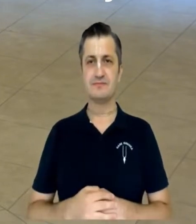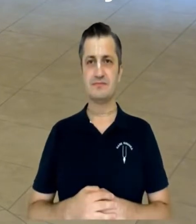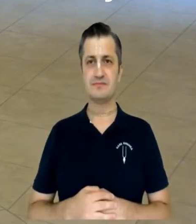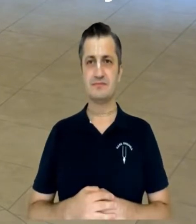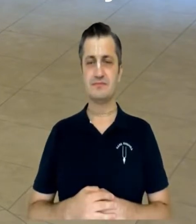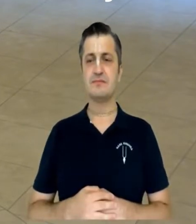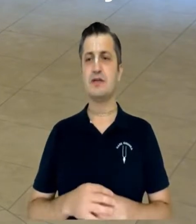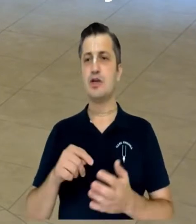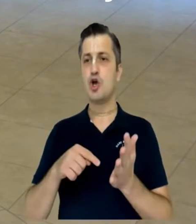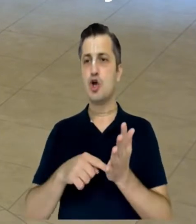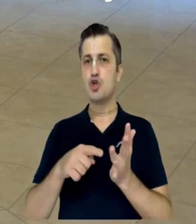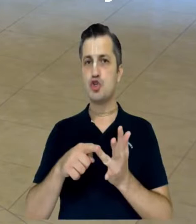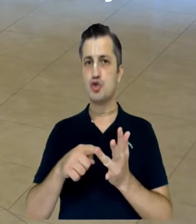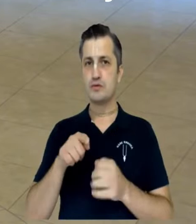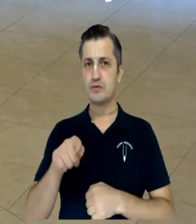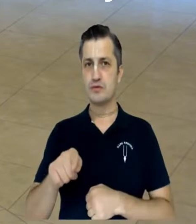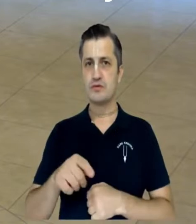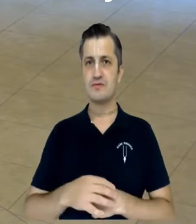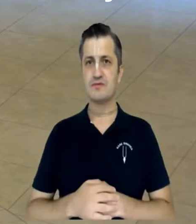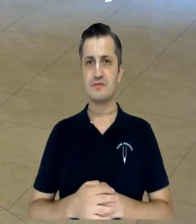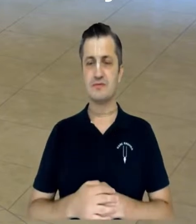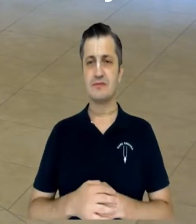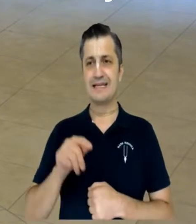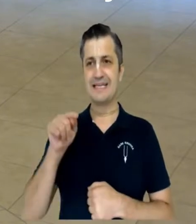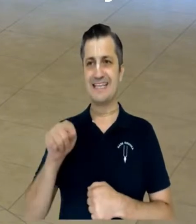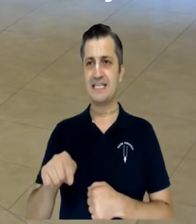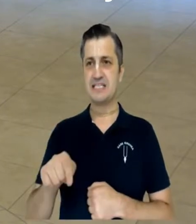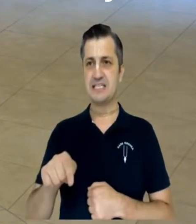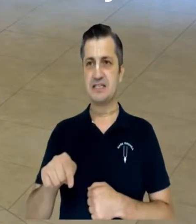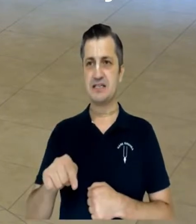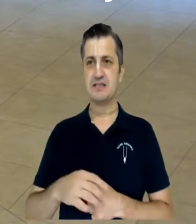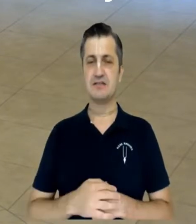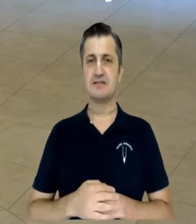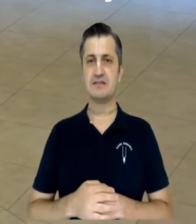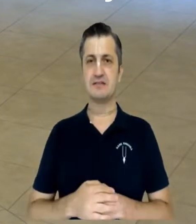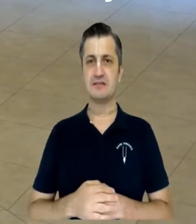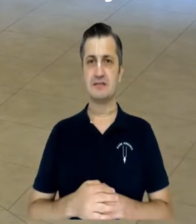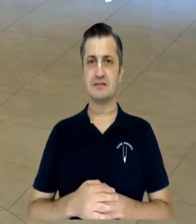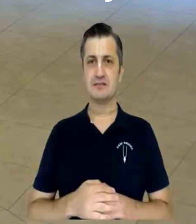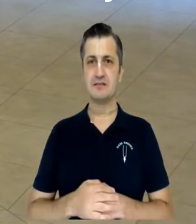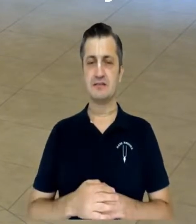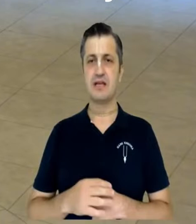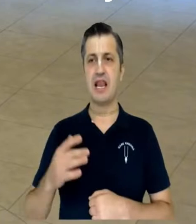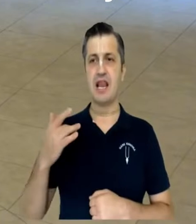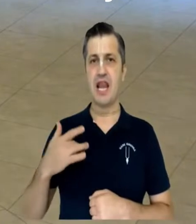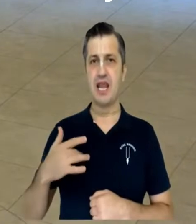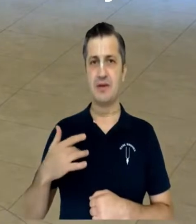two. Imau, these. Purushau, living